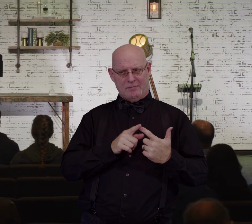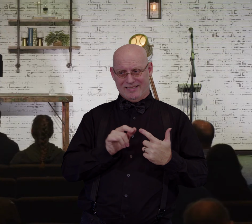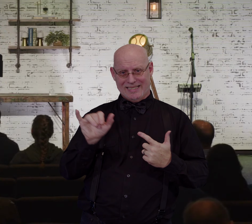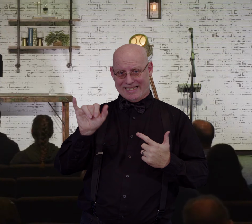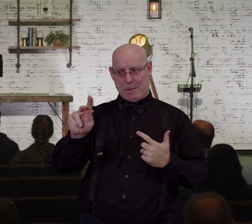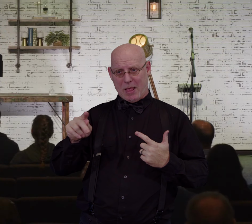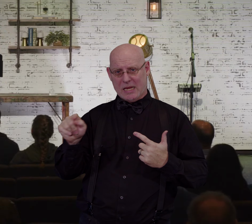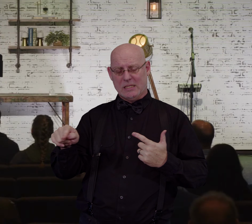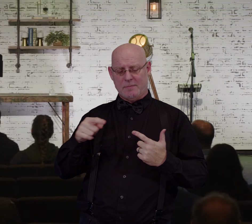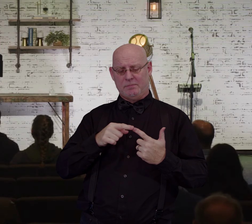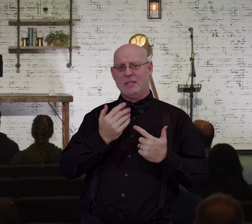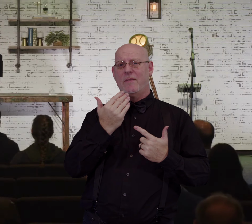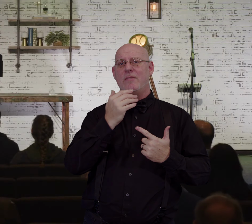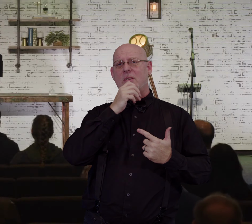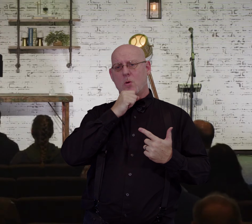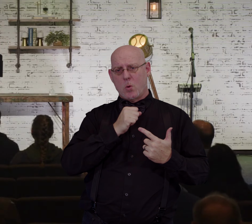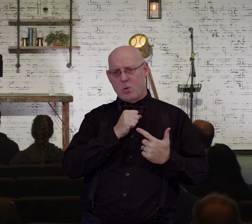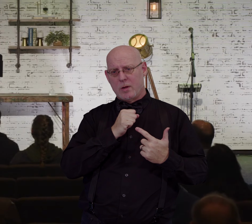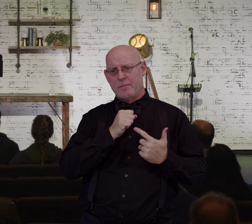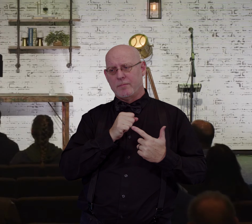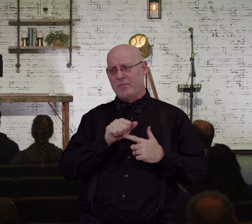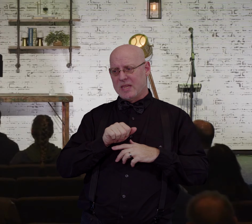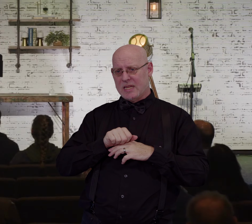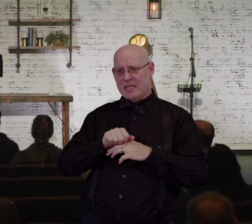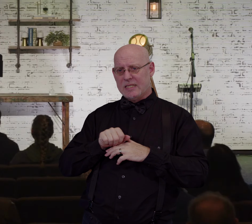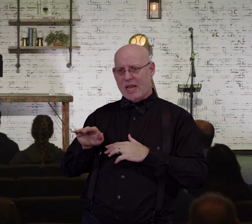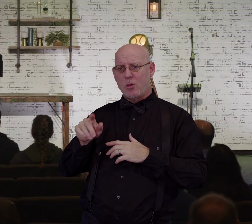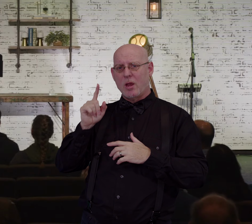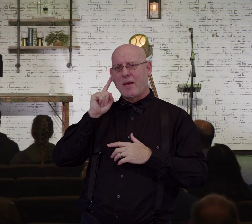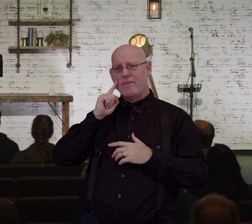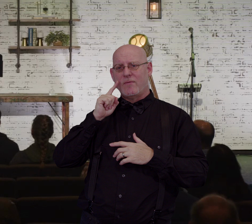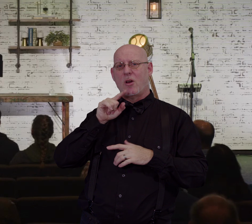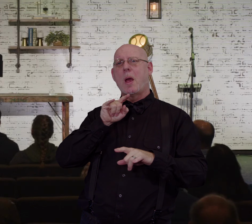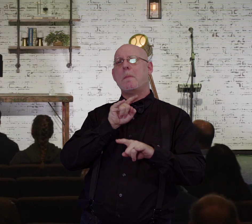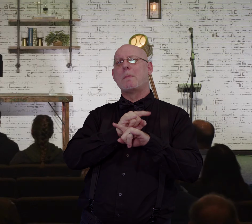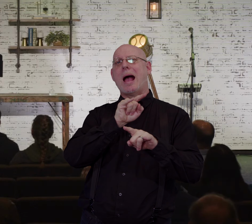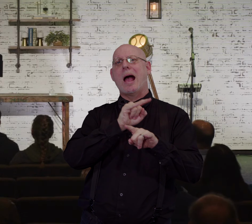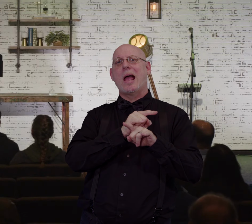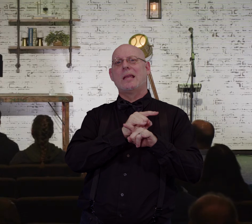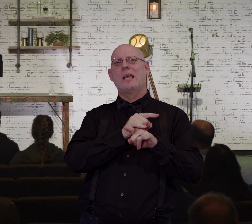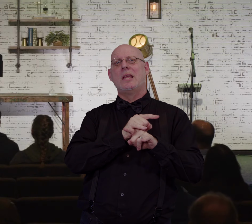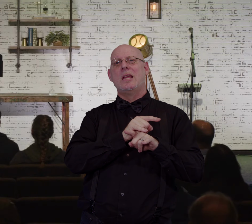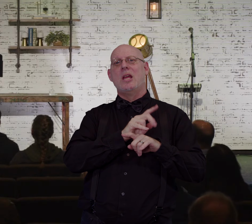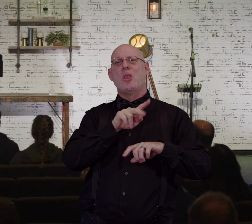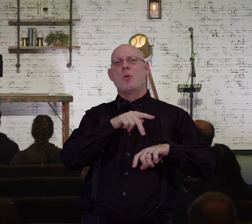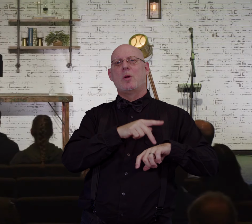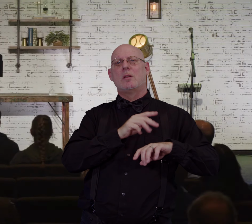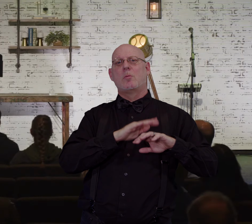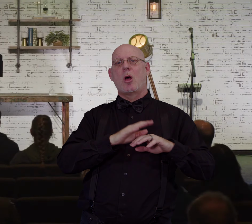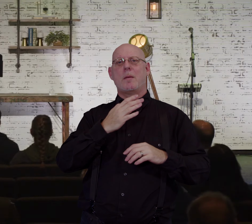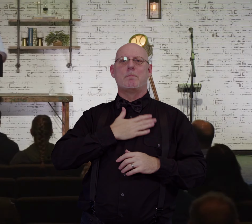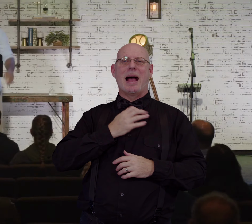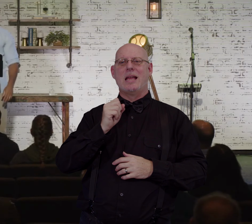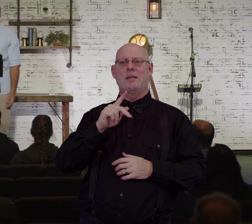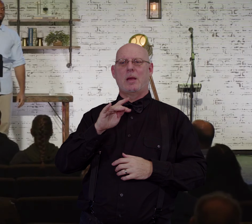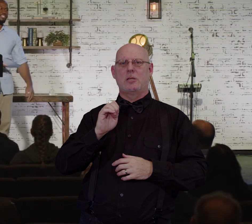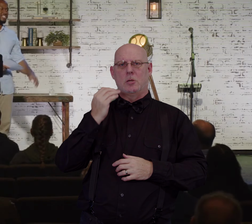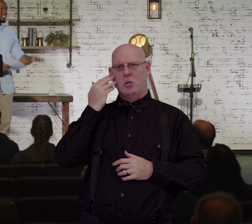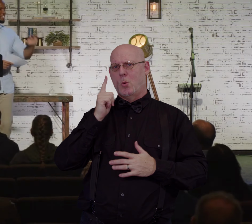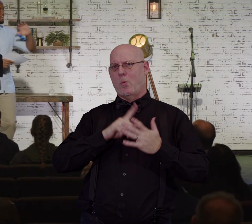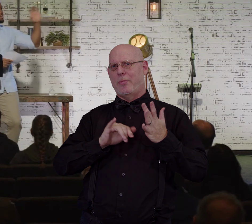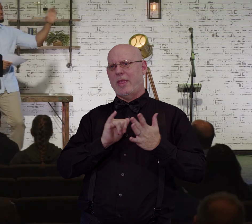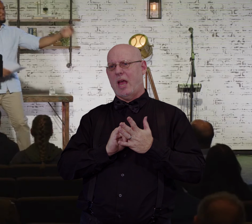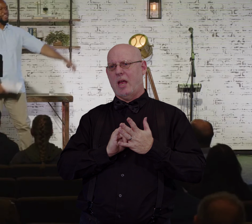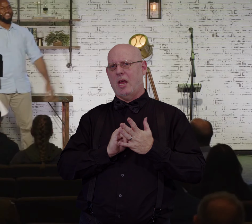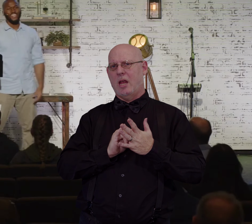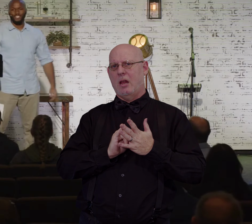detention center was a 15-year-old got sent to the detention center for mocking their principal on MySpace. For those who don't know what MySpace